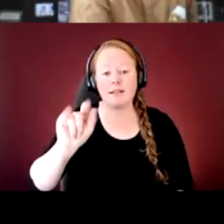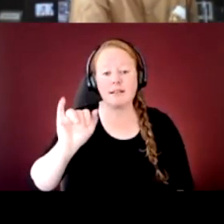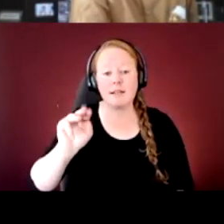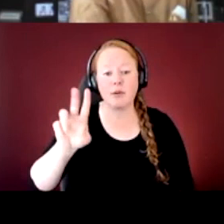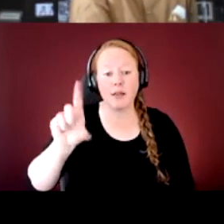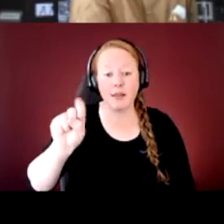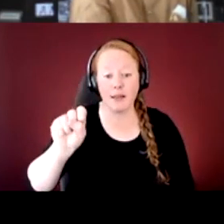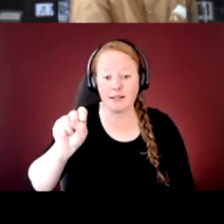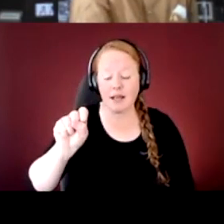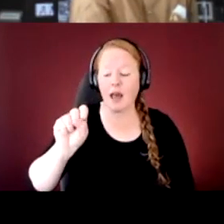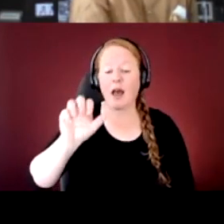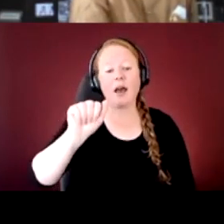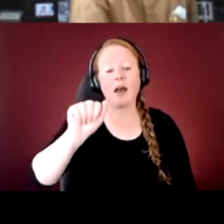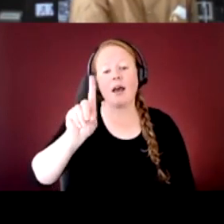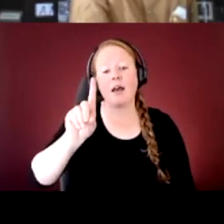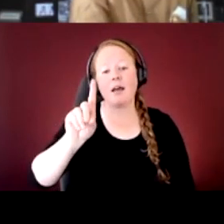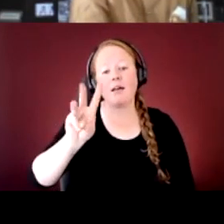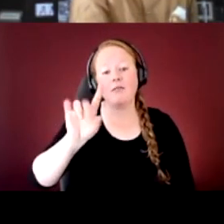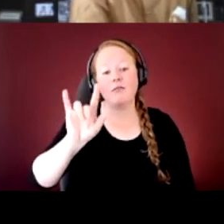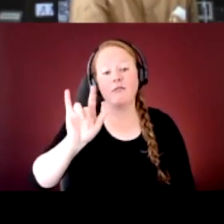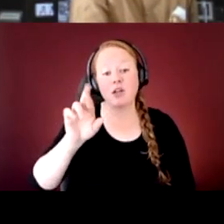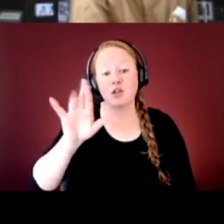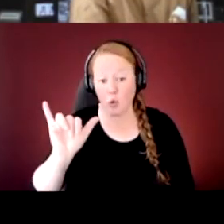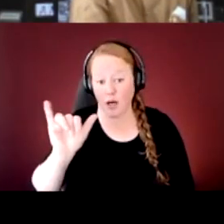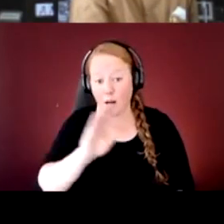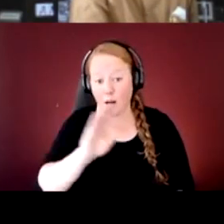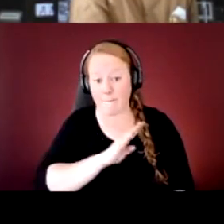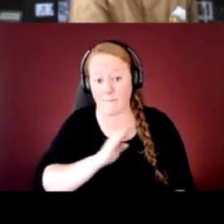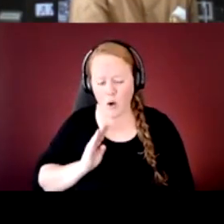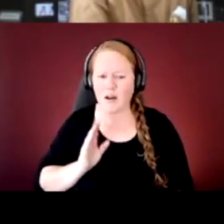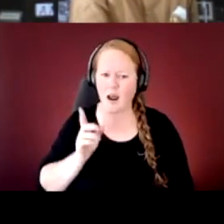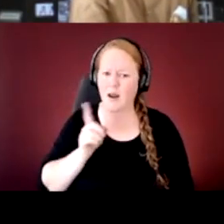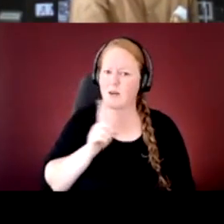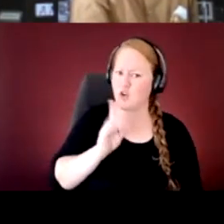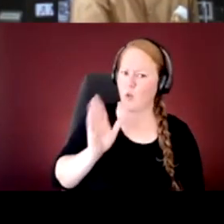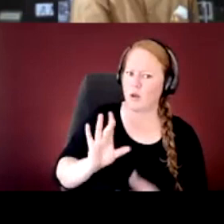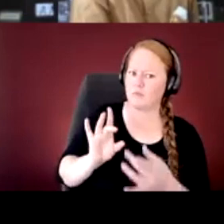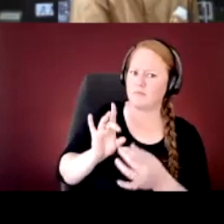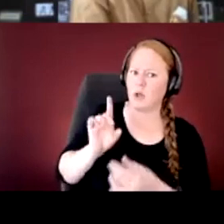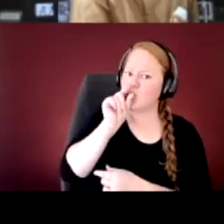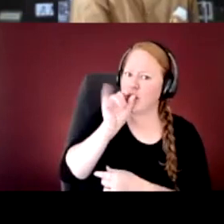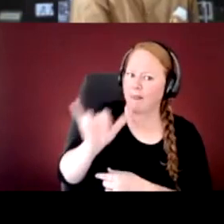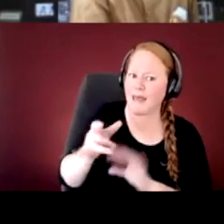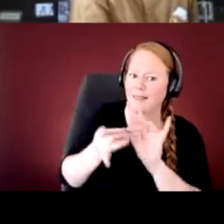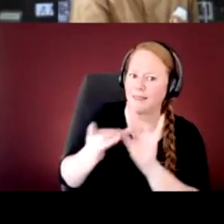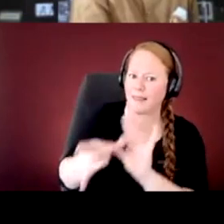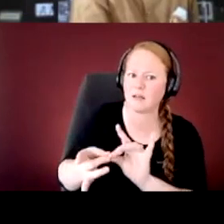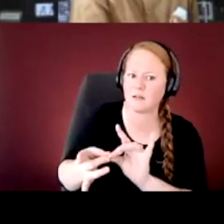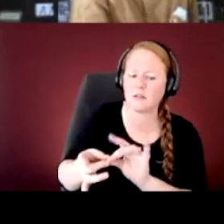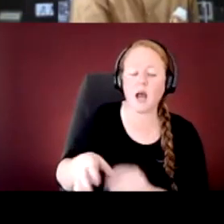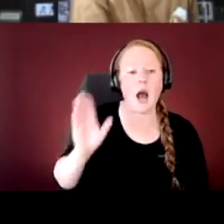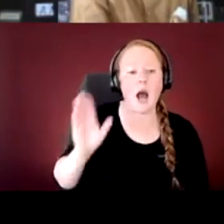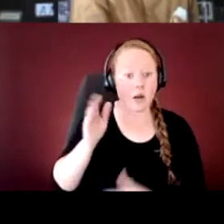also tweet out those links via social media. We encourage you to spread the word about this meeting